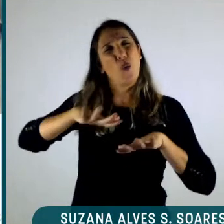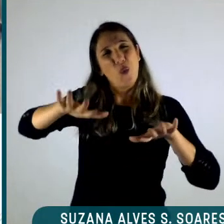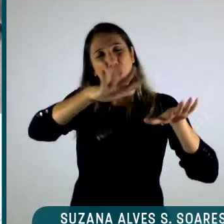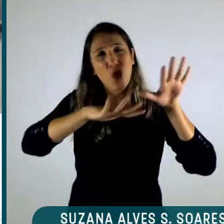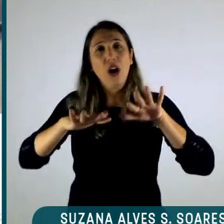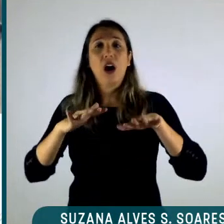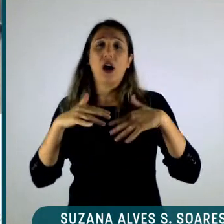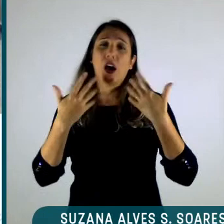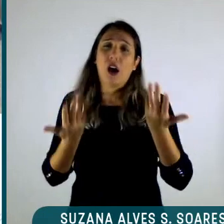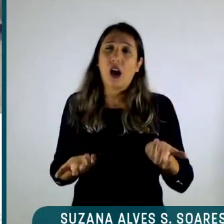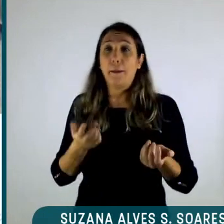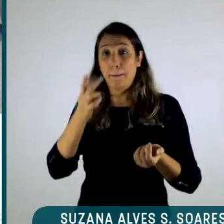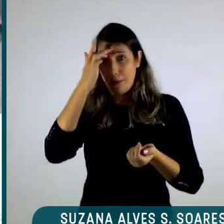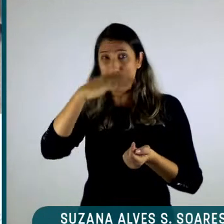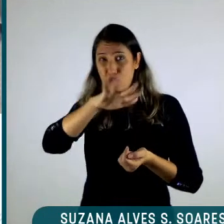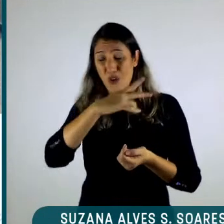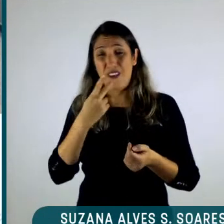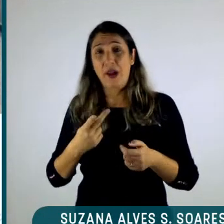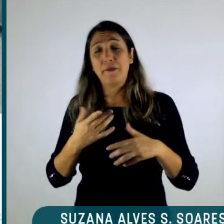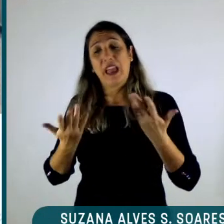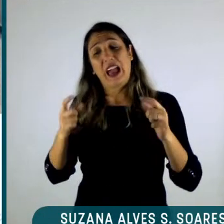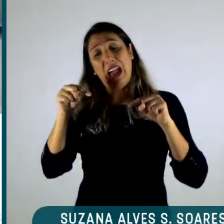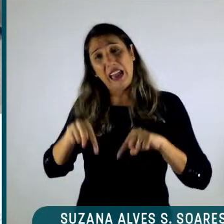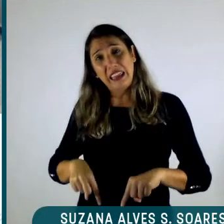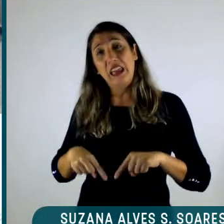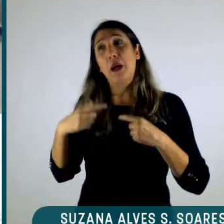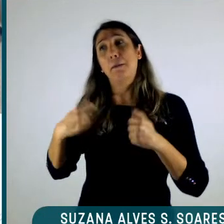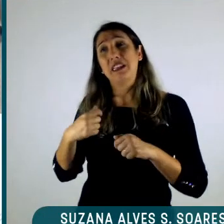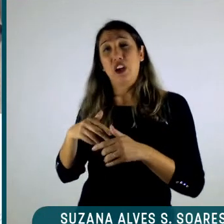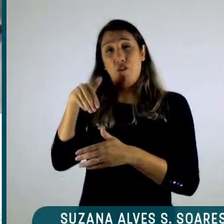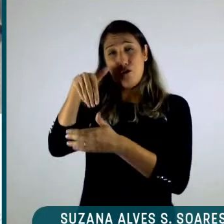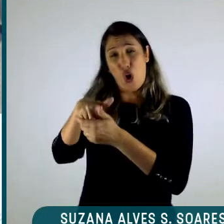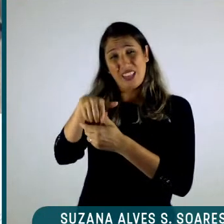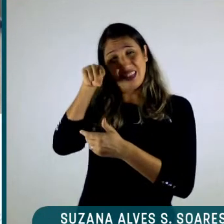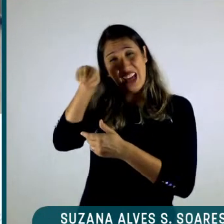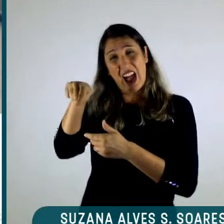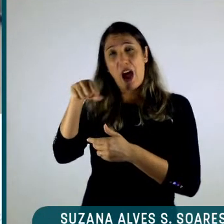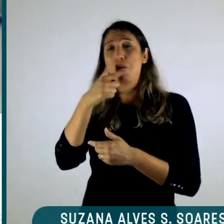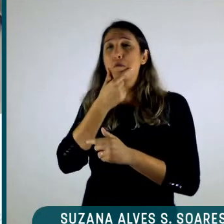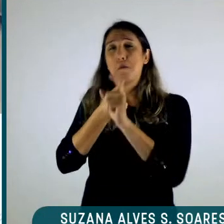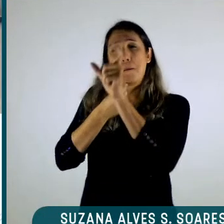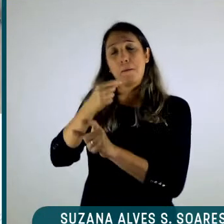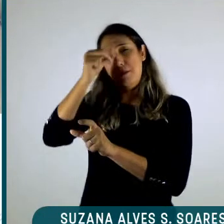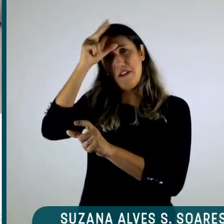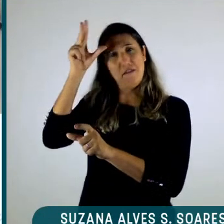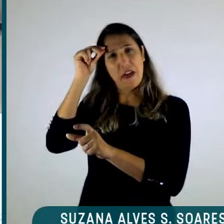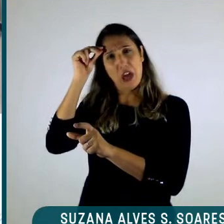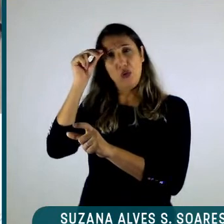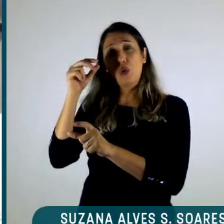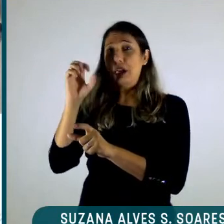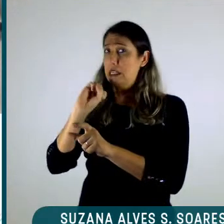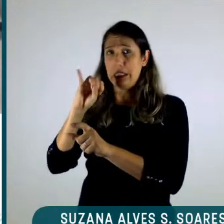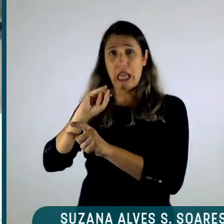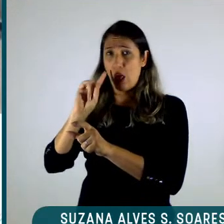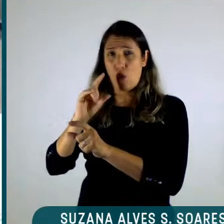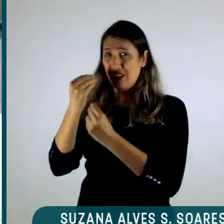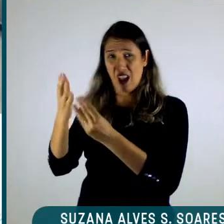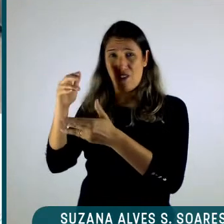Brazil. Here, we have to vote the mayor because otherwise